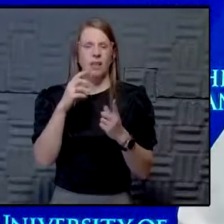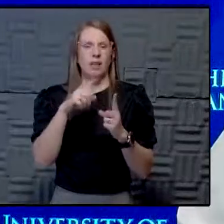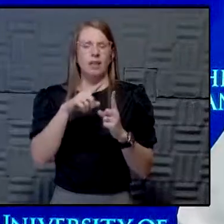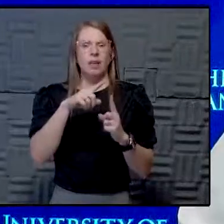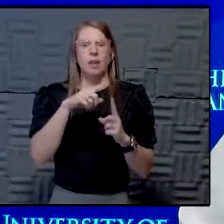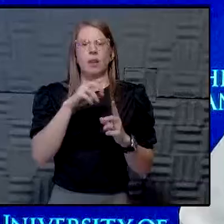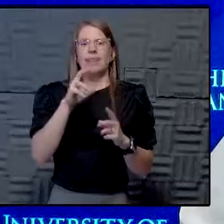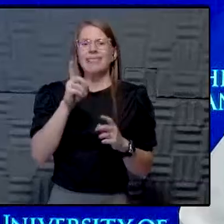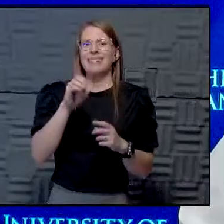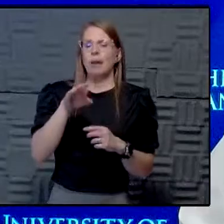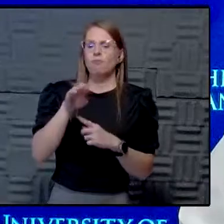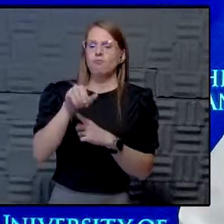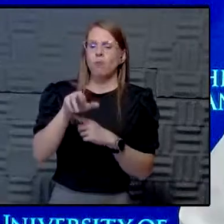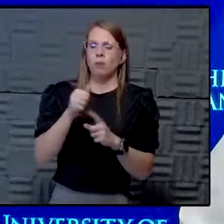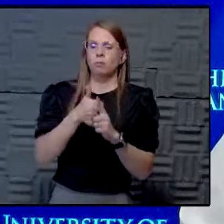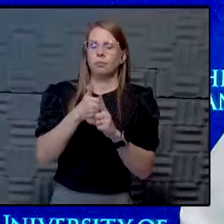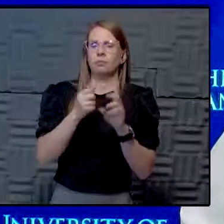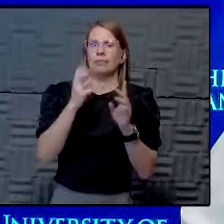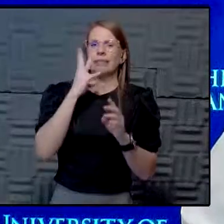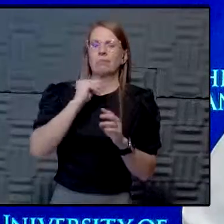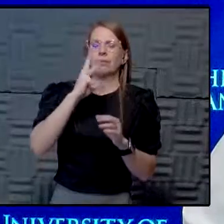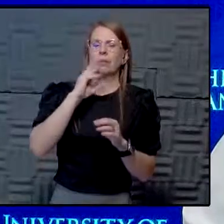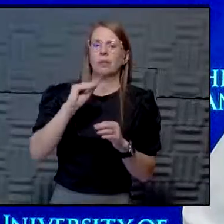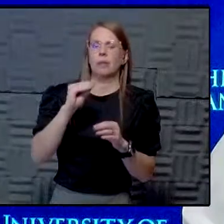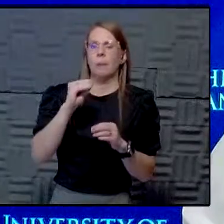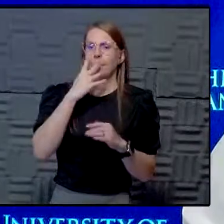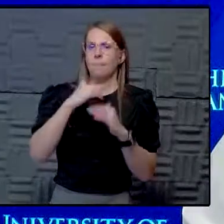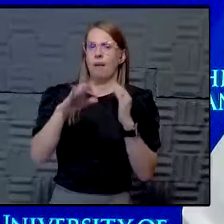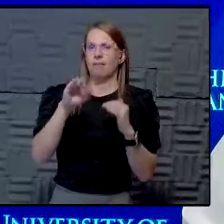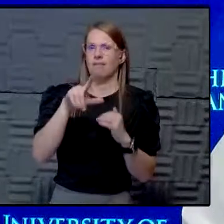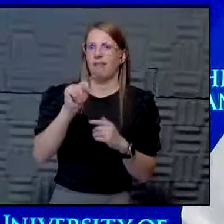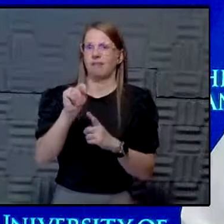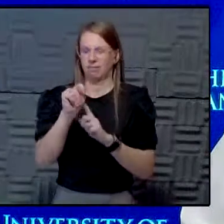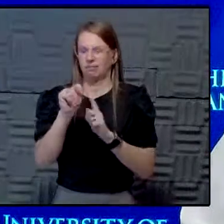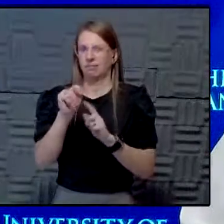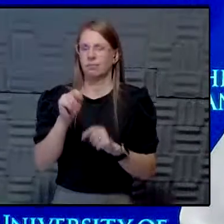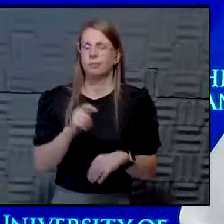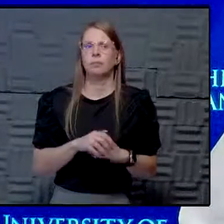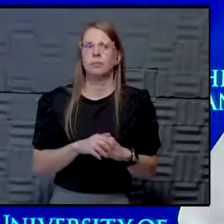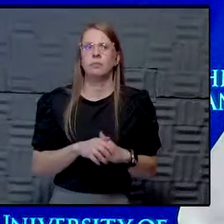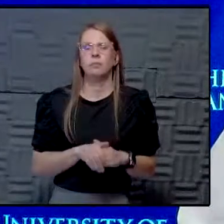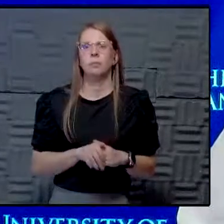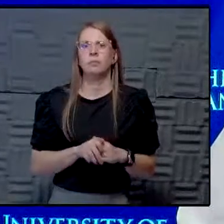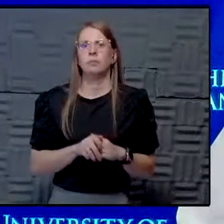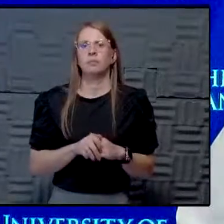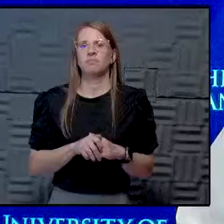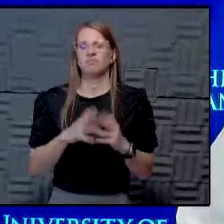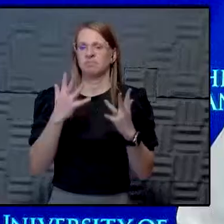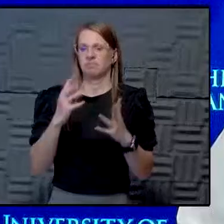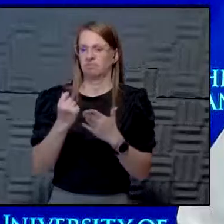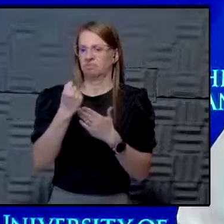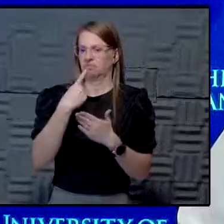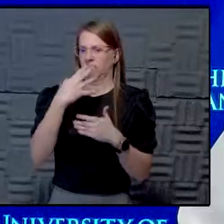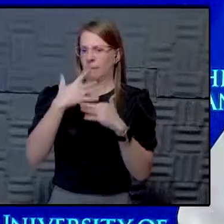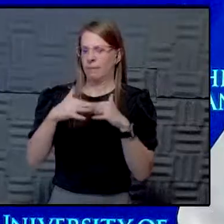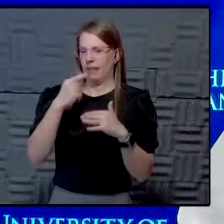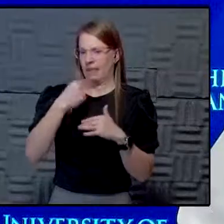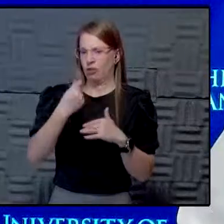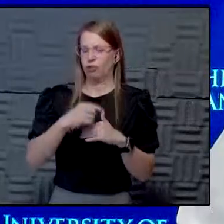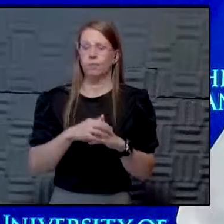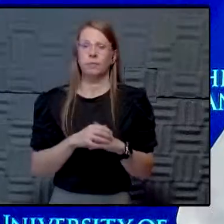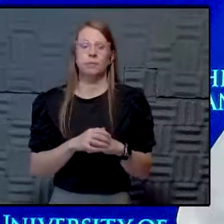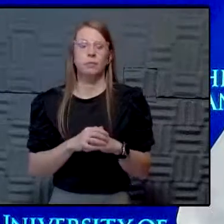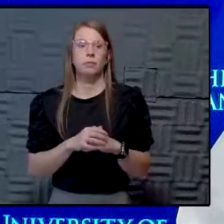then you're going to be on blood thinners for 6 to 12 months. The second thing is that people come into